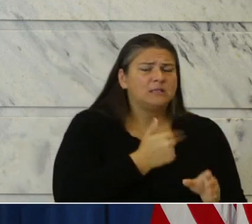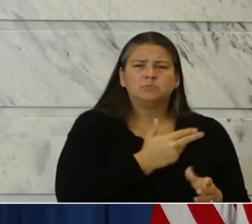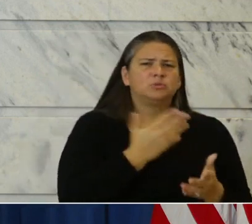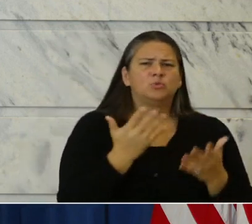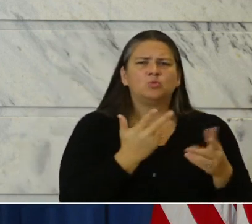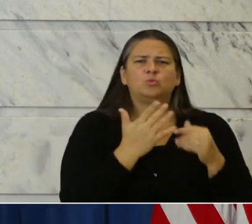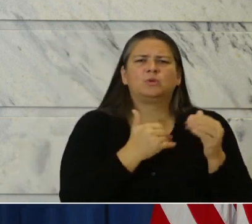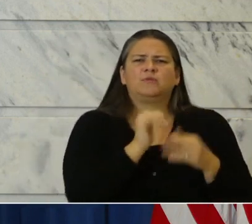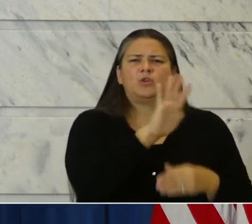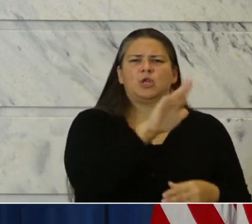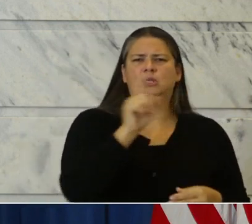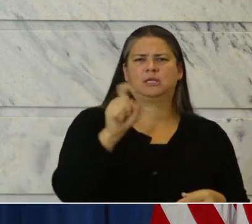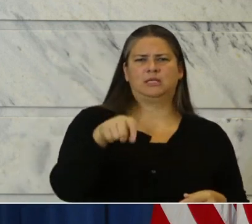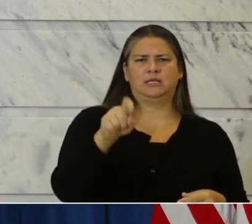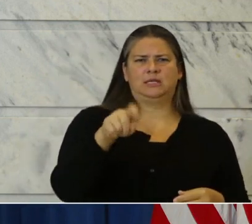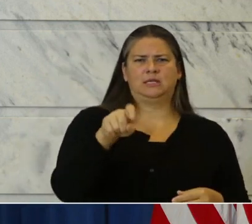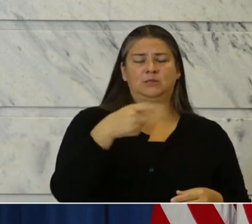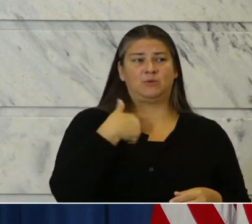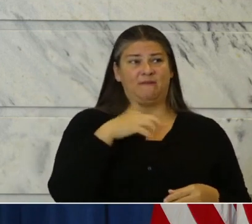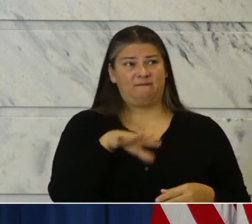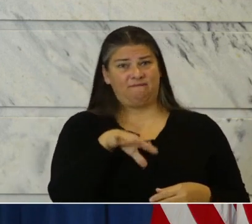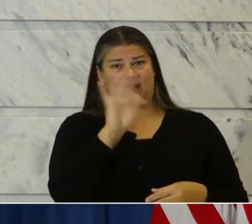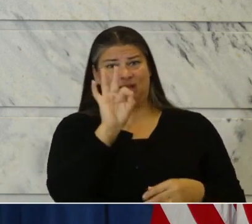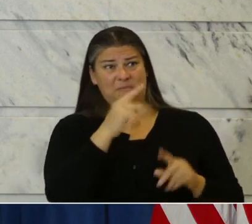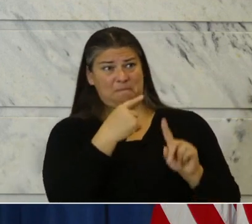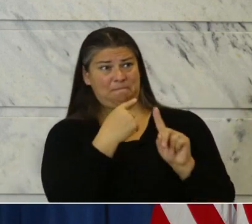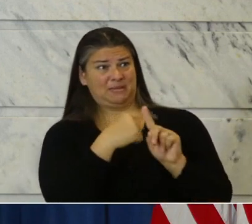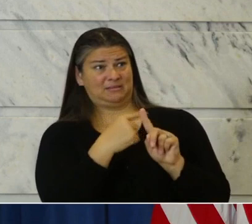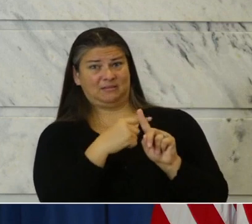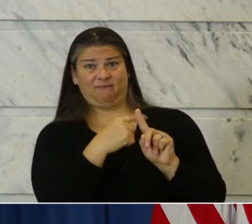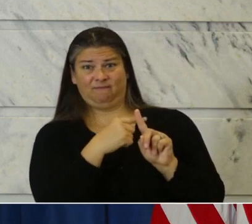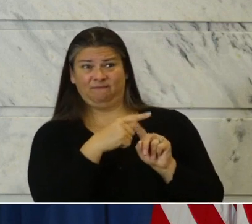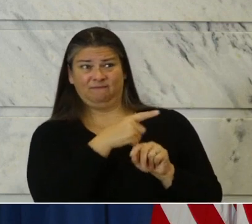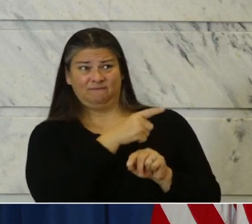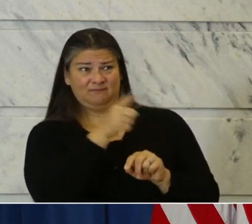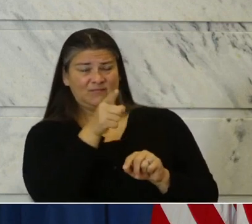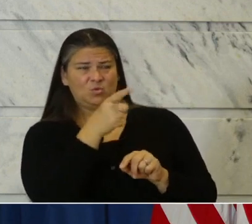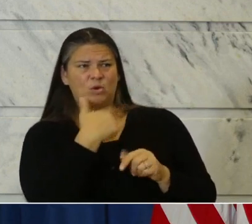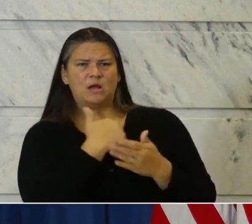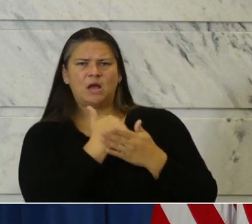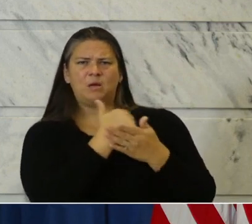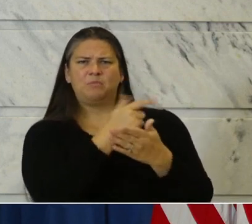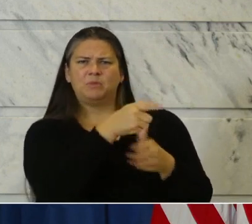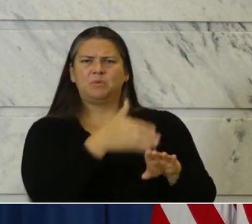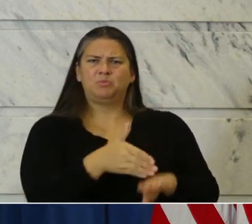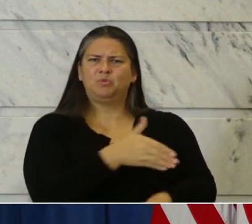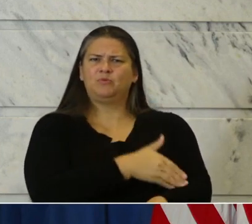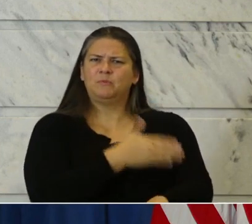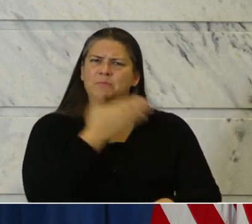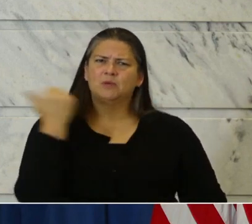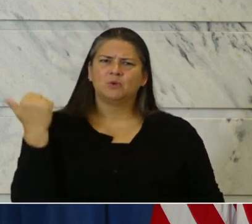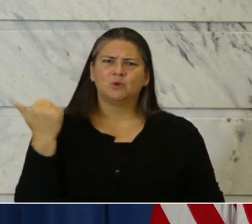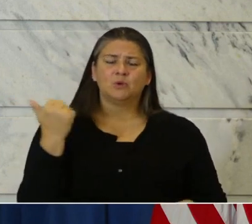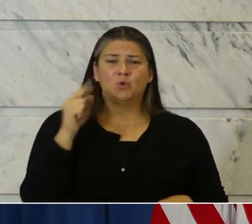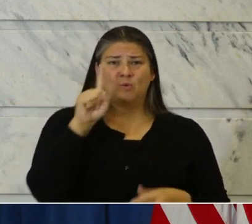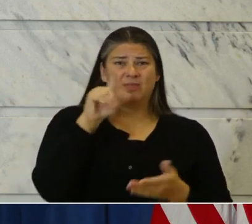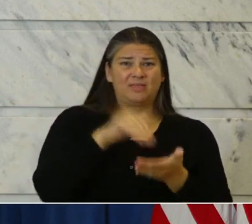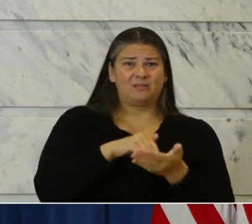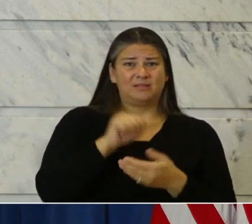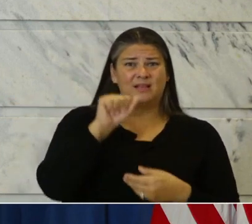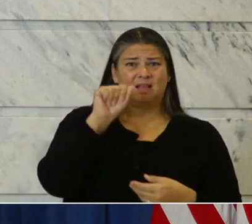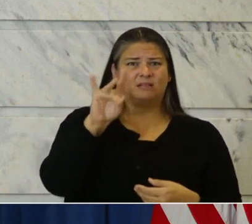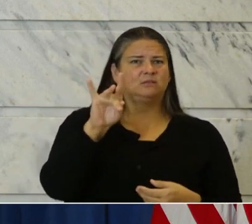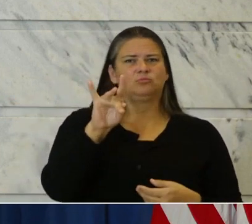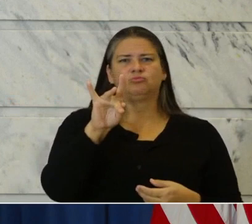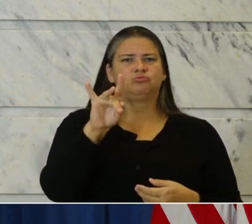finding those positive cases, it helps make sure that we can get them better. But 1,018 cases is going the